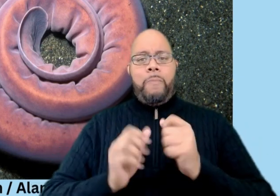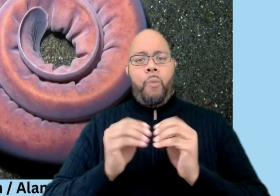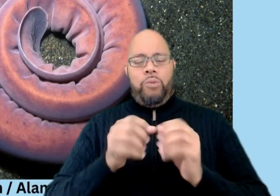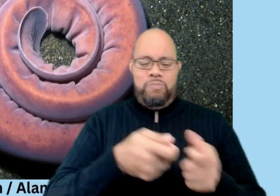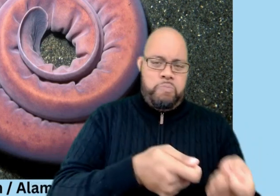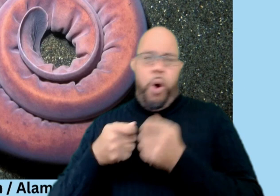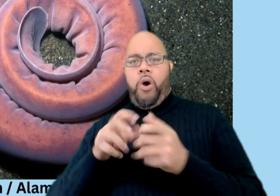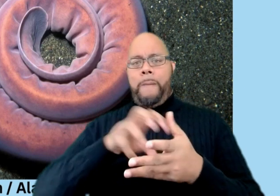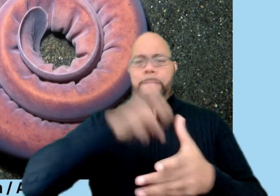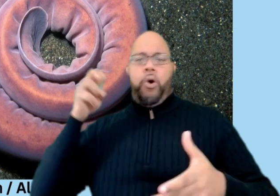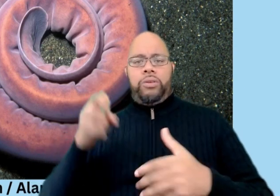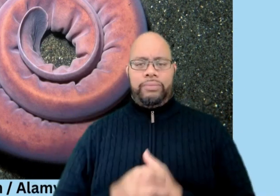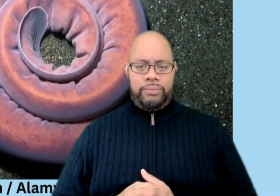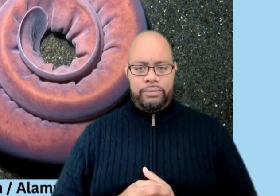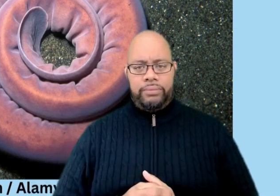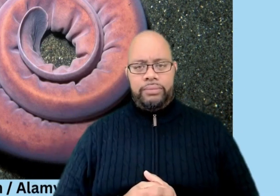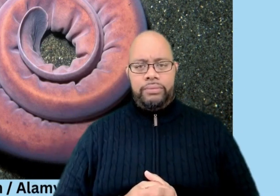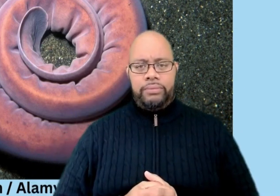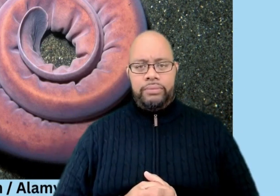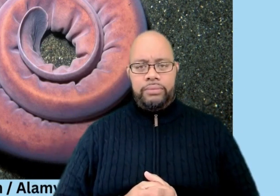it can provide them extra torque.